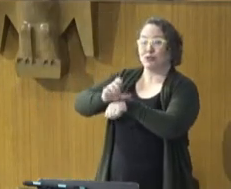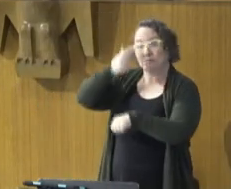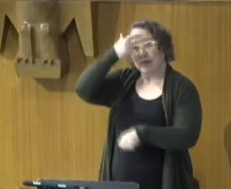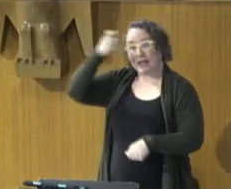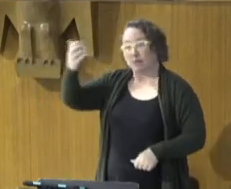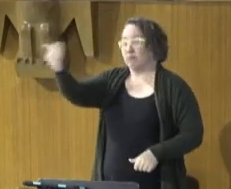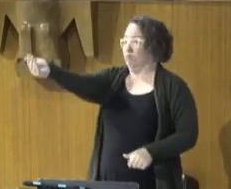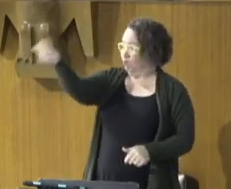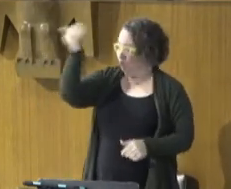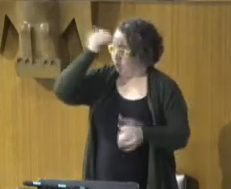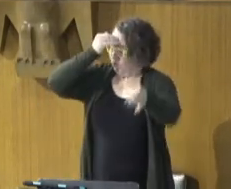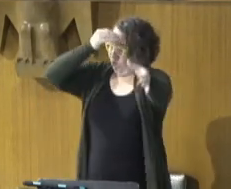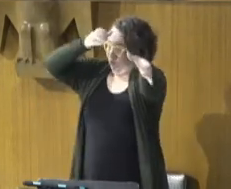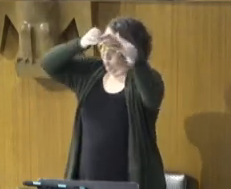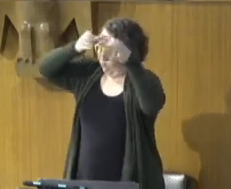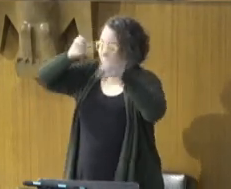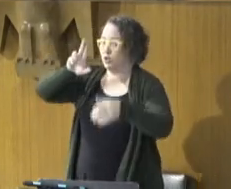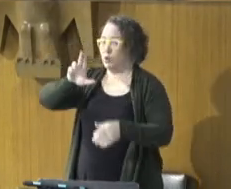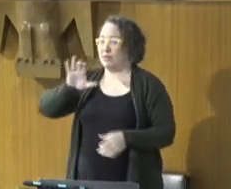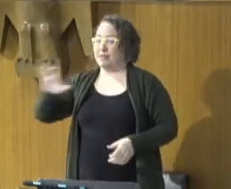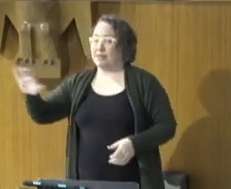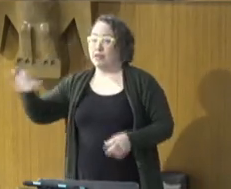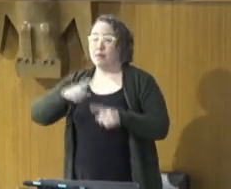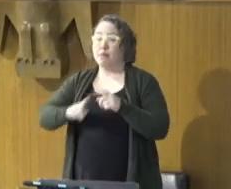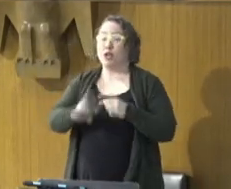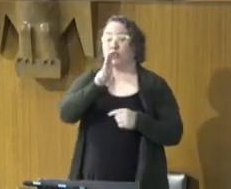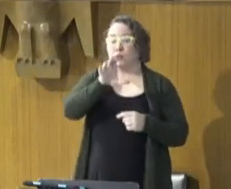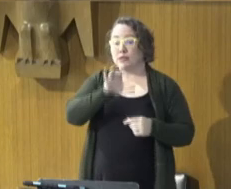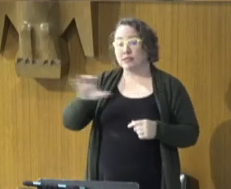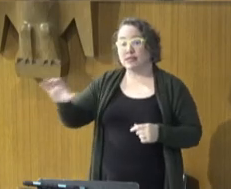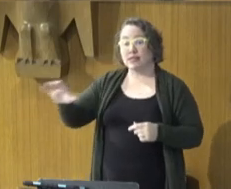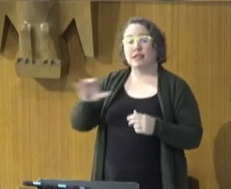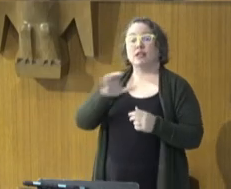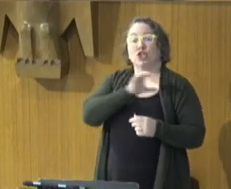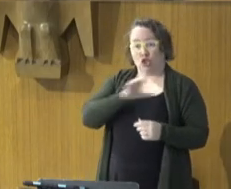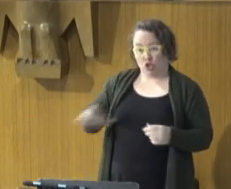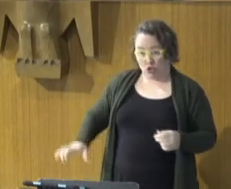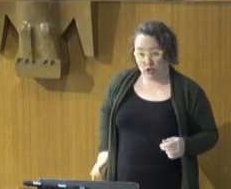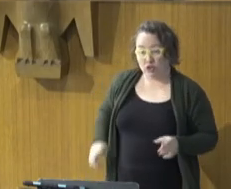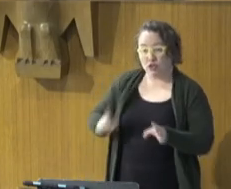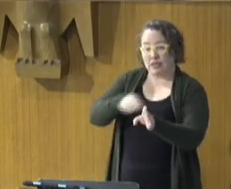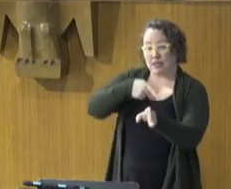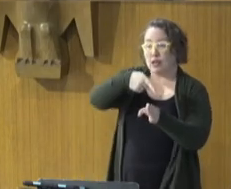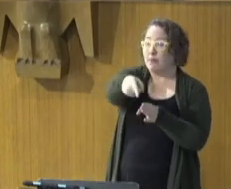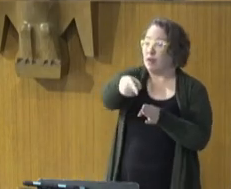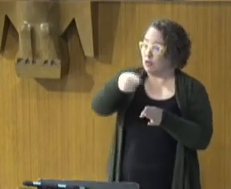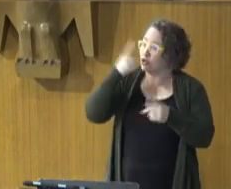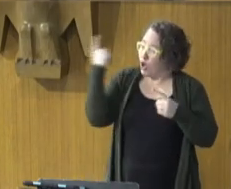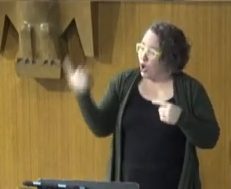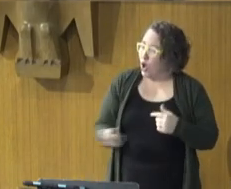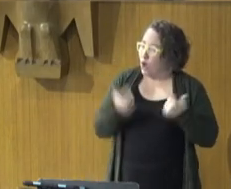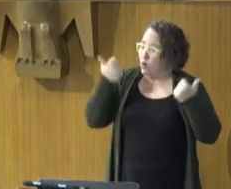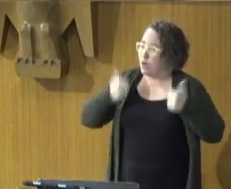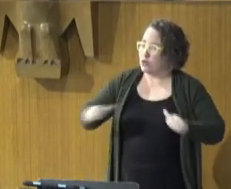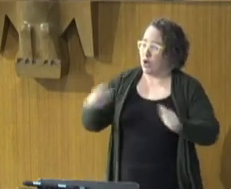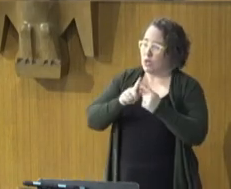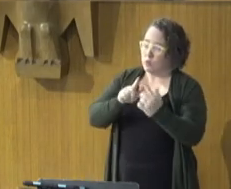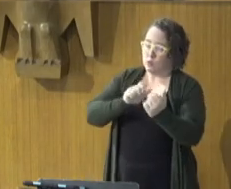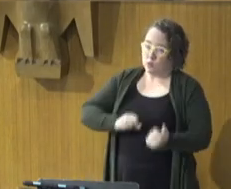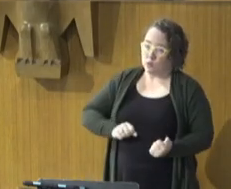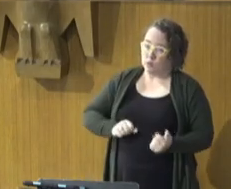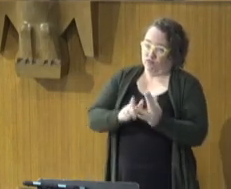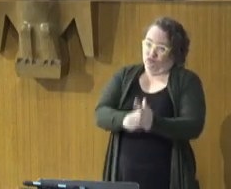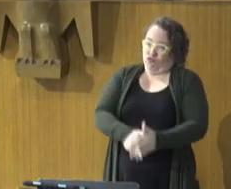with the denomination. But the United Church of Christ is a Christian denomination that has always tried to be at the forefront of